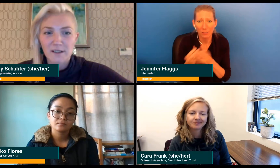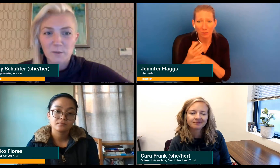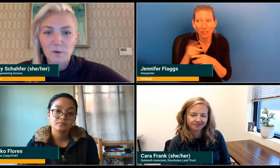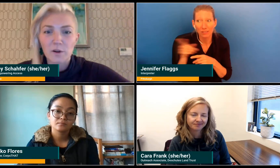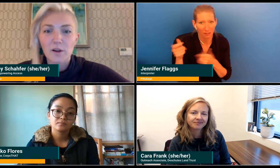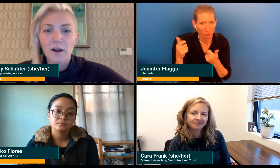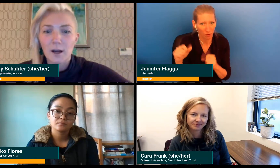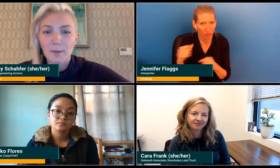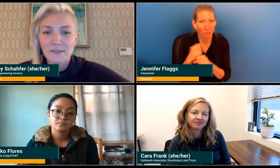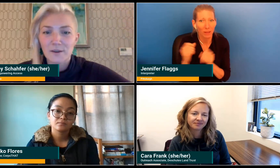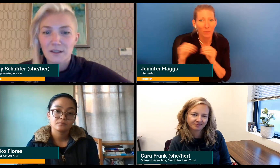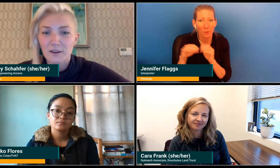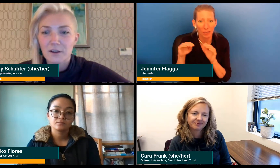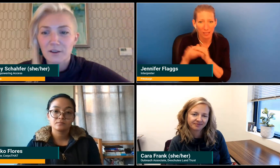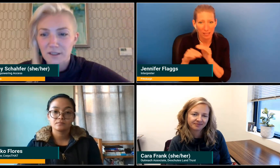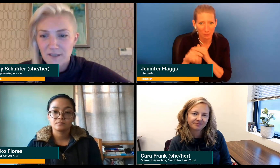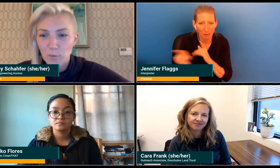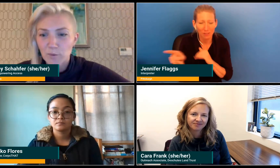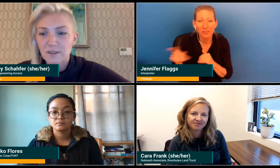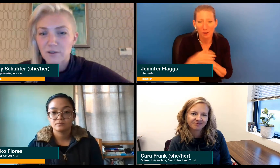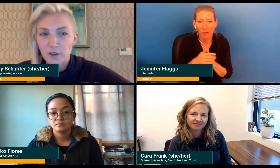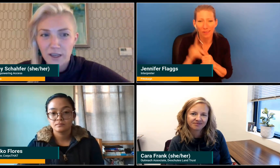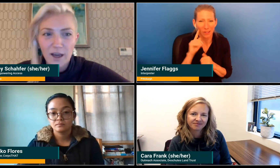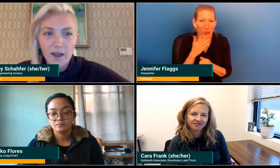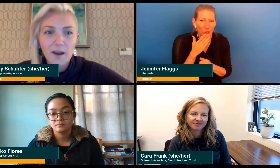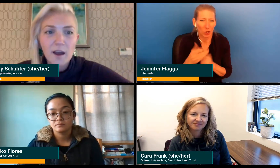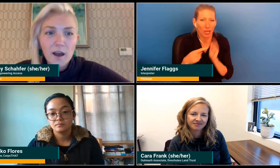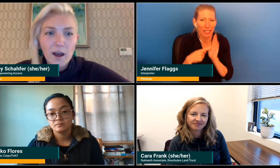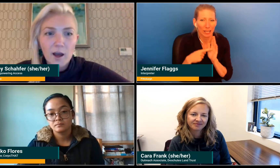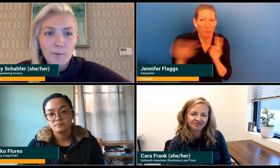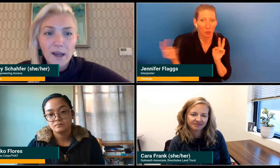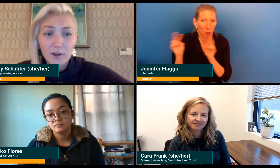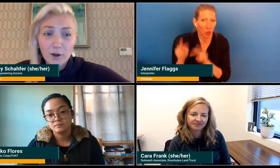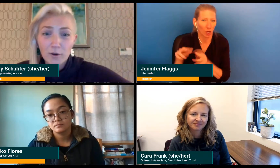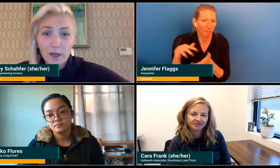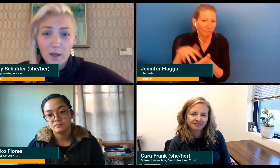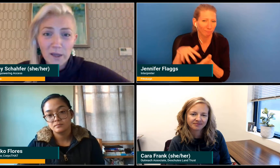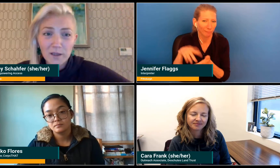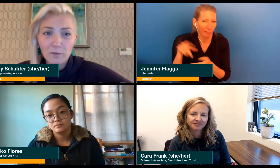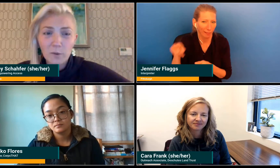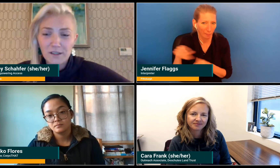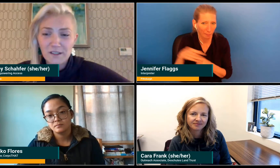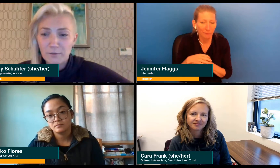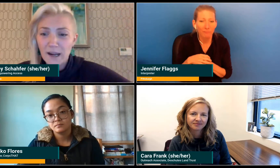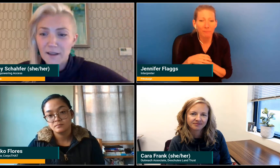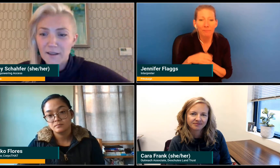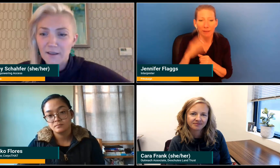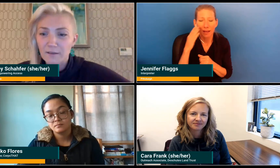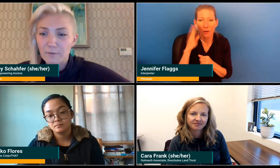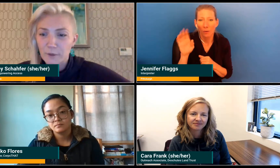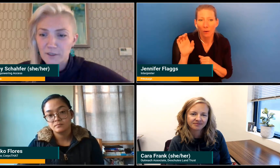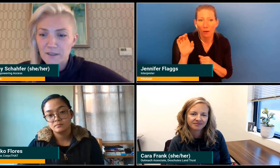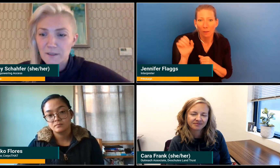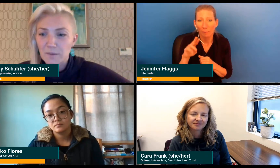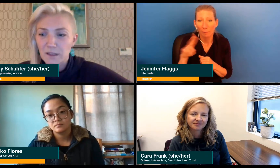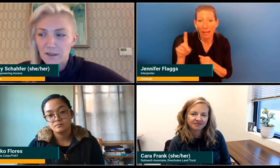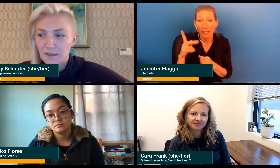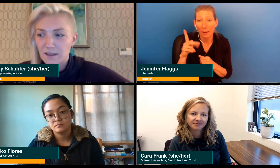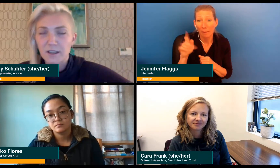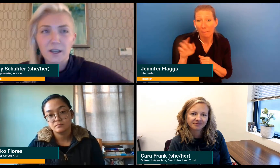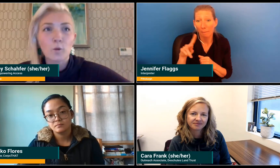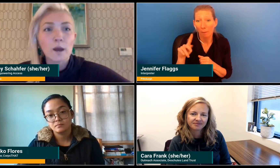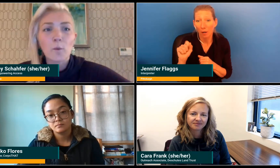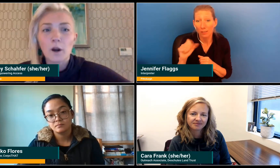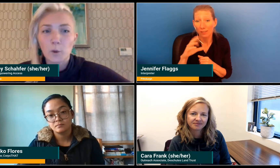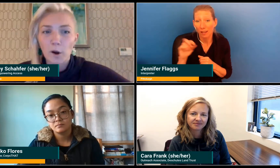more accessible. So I think they're a good example to look at. I know at Bend Parks and Rec, they've worked on some things.